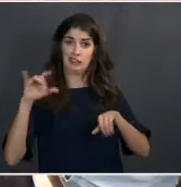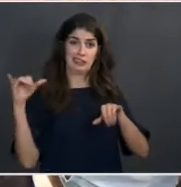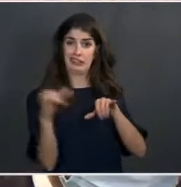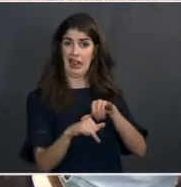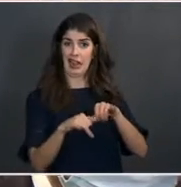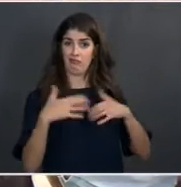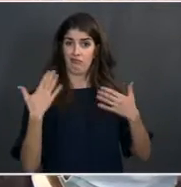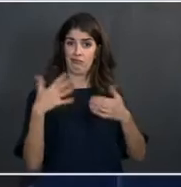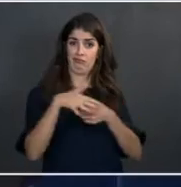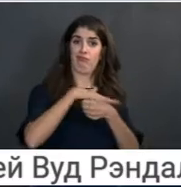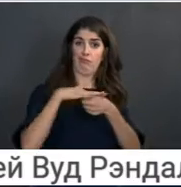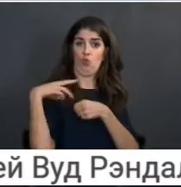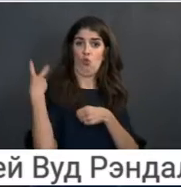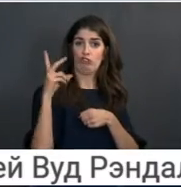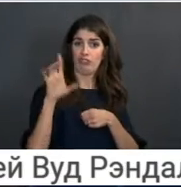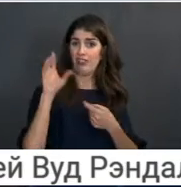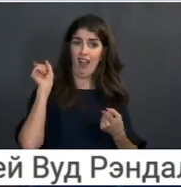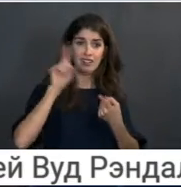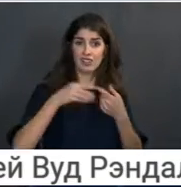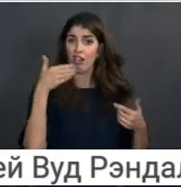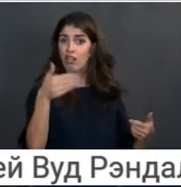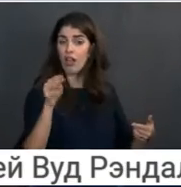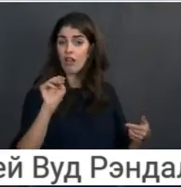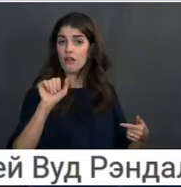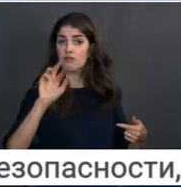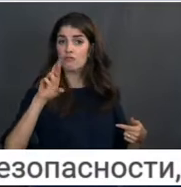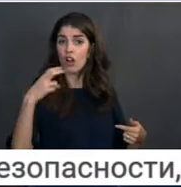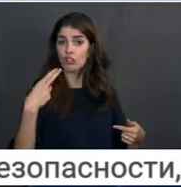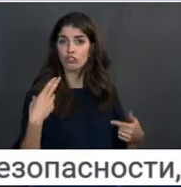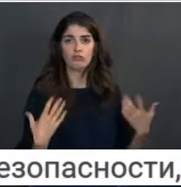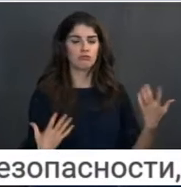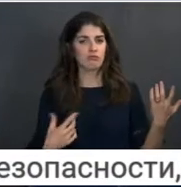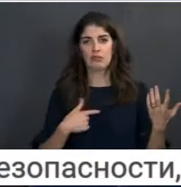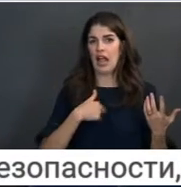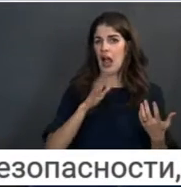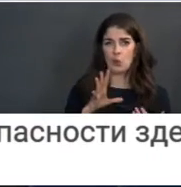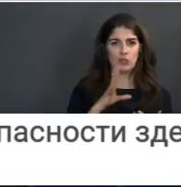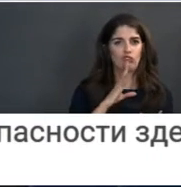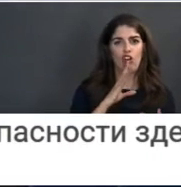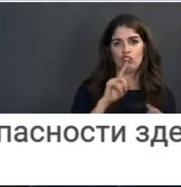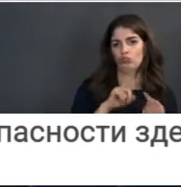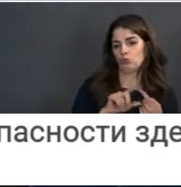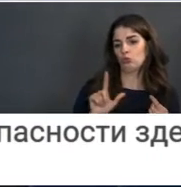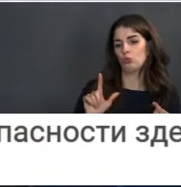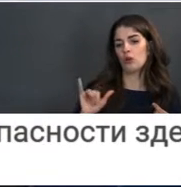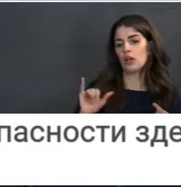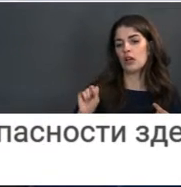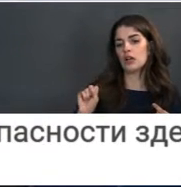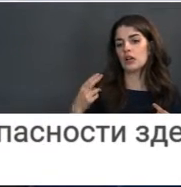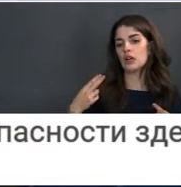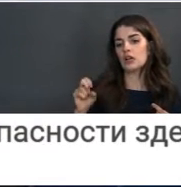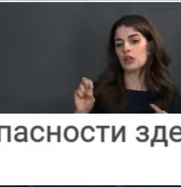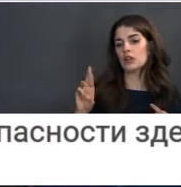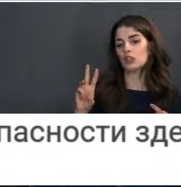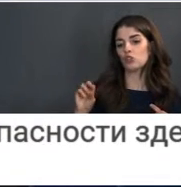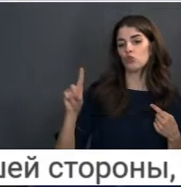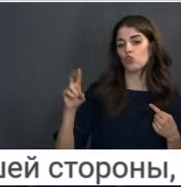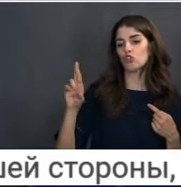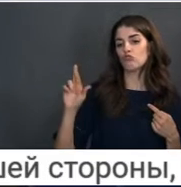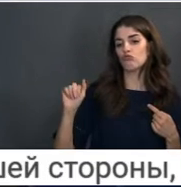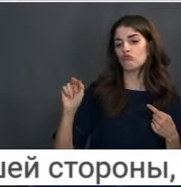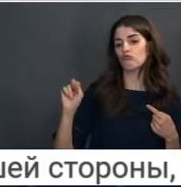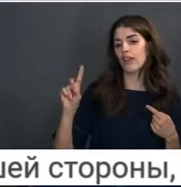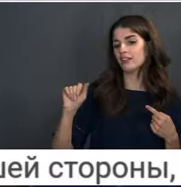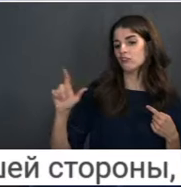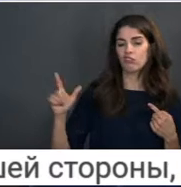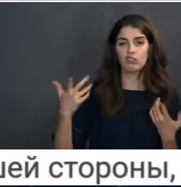trial? I'll speak to Liz Sherwood-Randall and our Department of Homeland Security, our Homeland Security colleagues here to see if